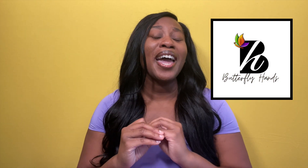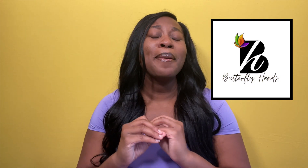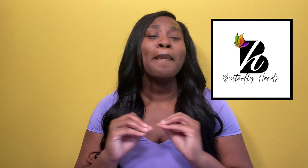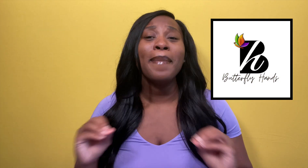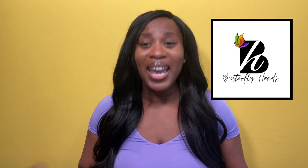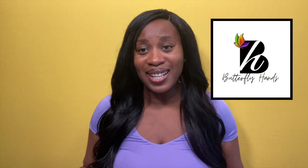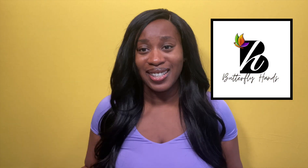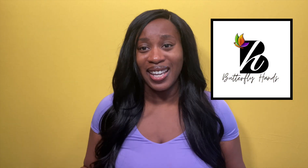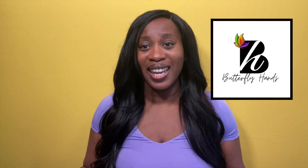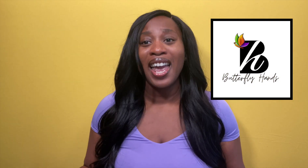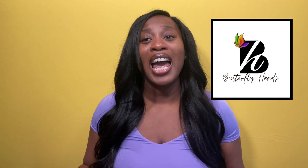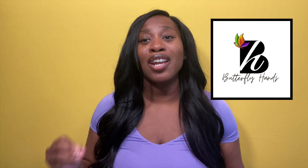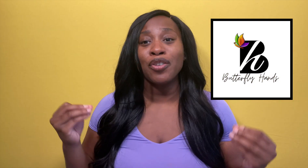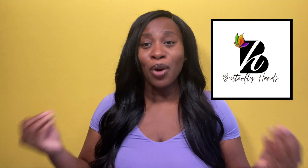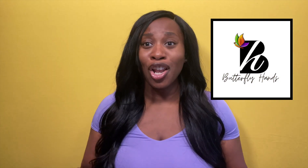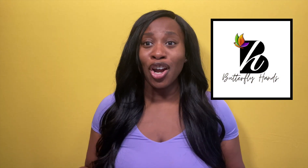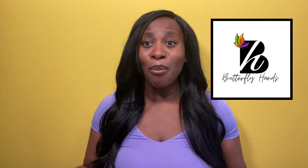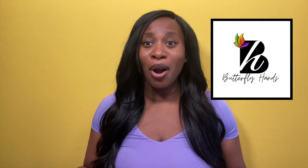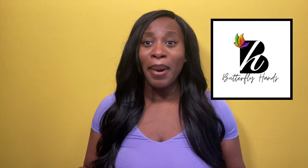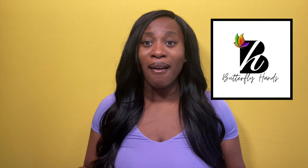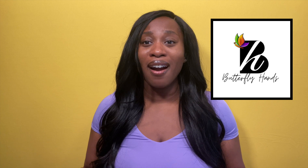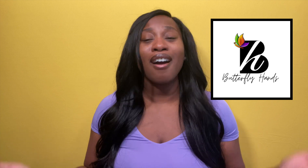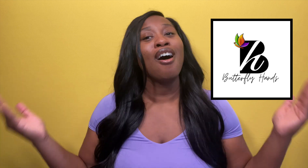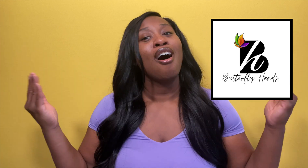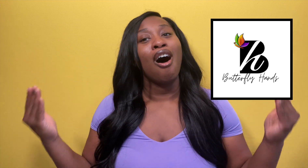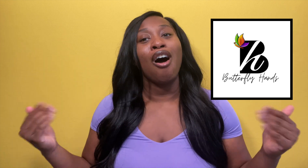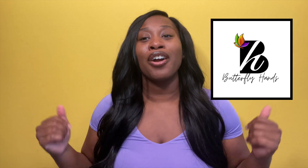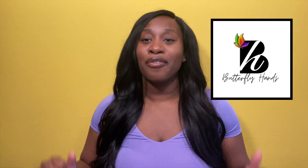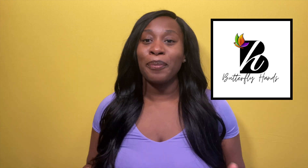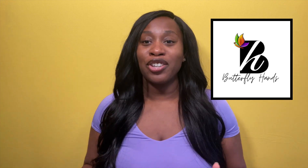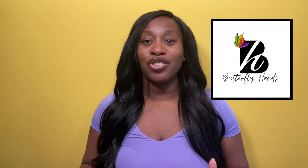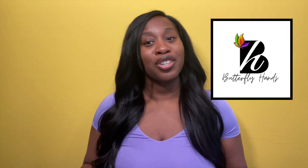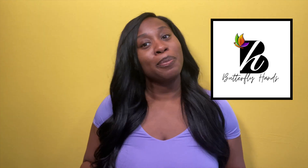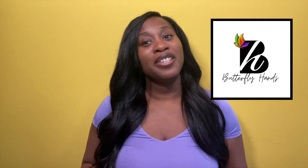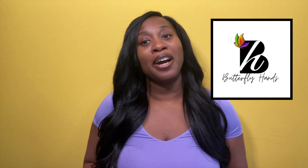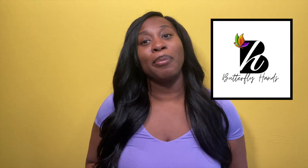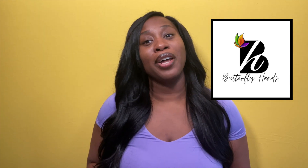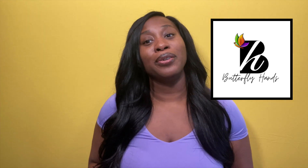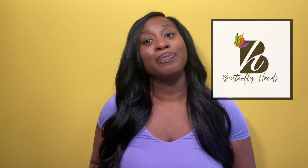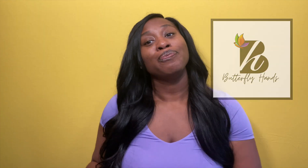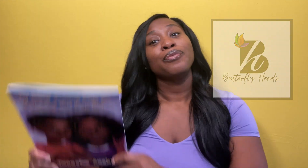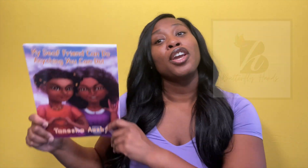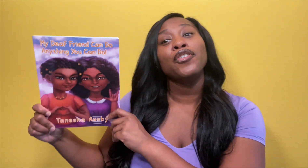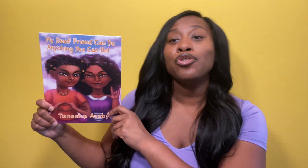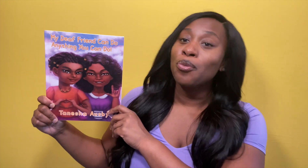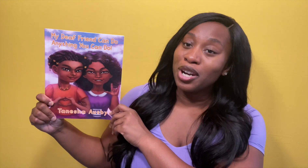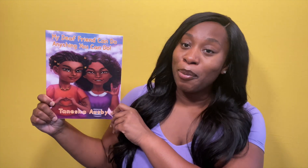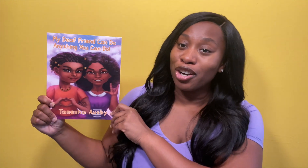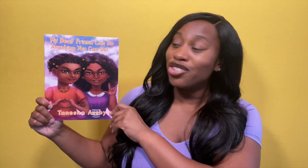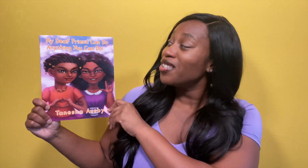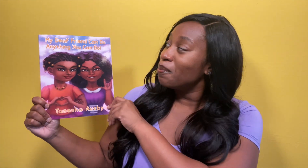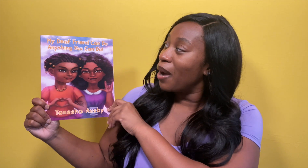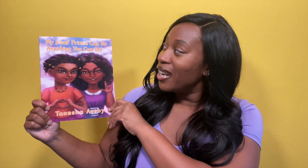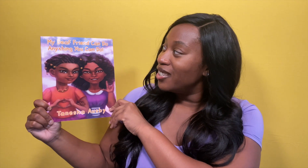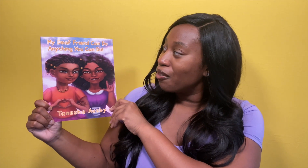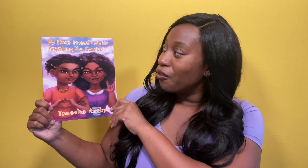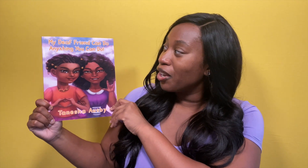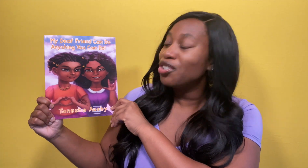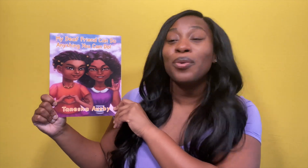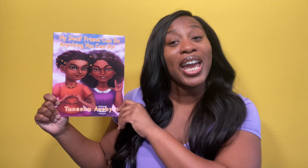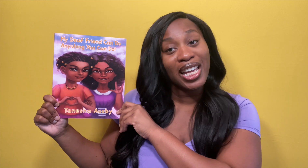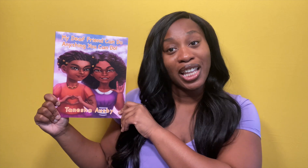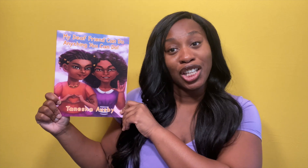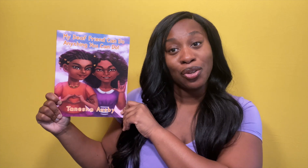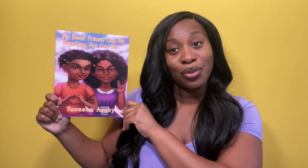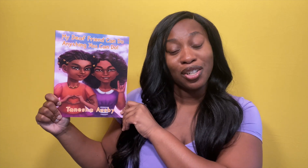is amazing. And if you want to learn more about her, all her information is going to be down below. If you do want to purchase My Deaf Friend